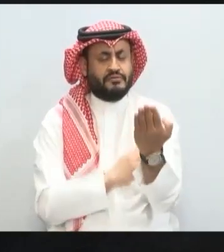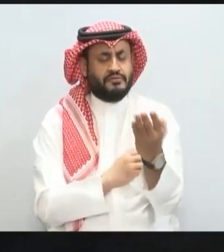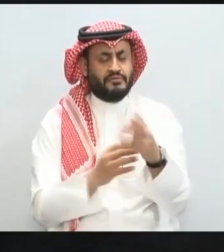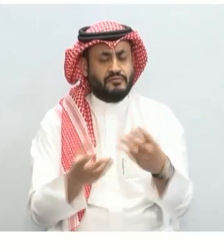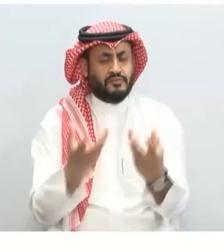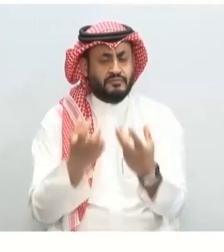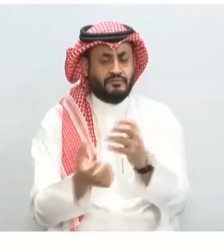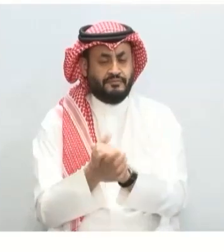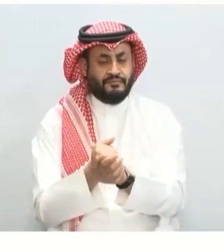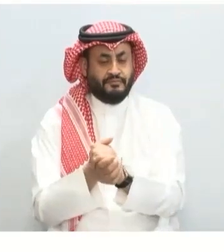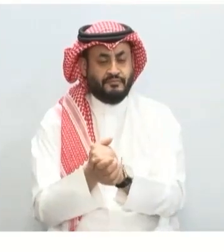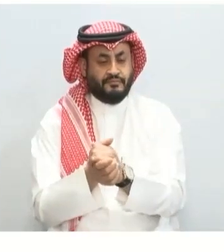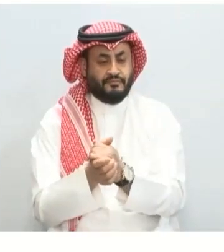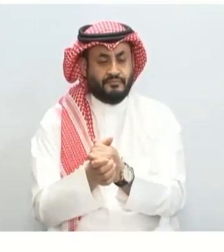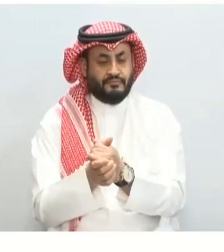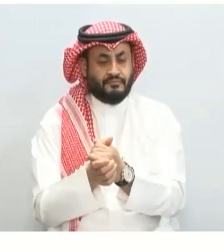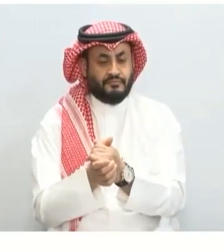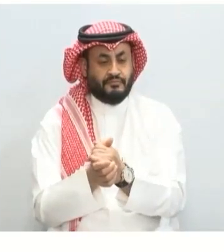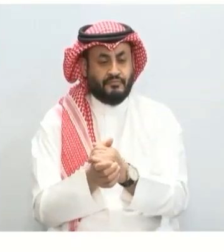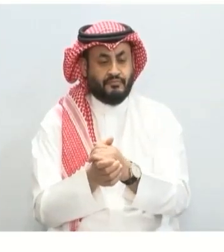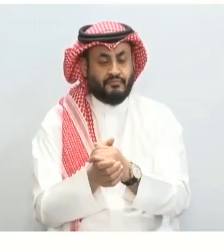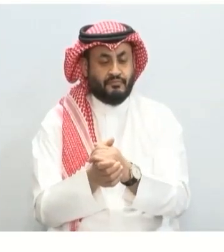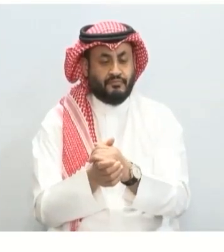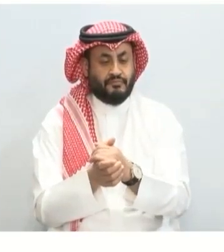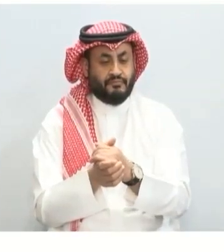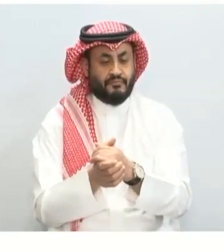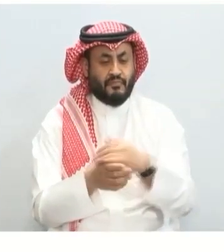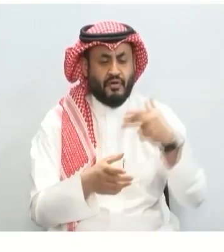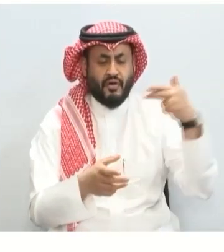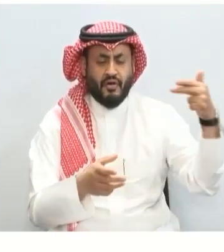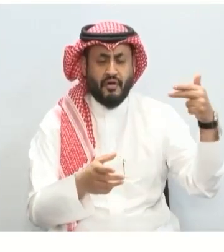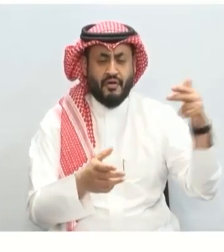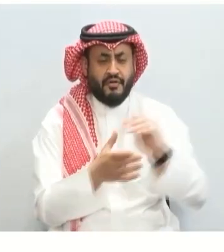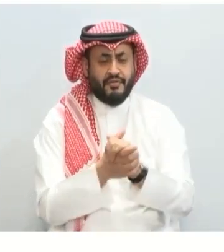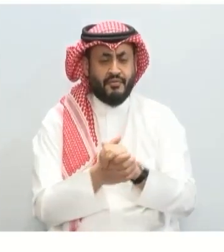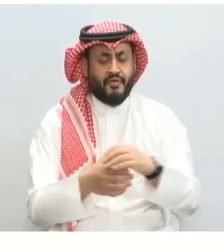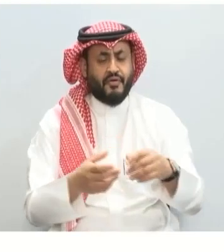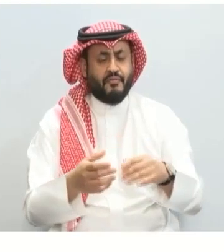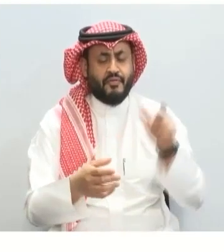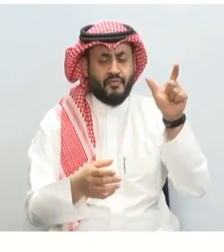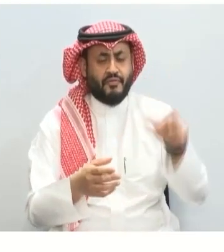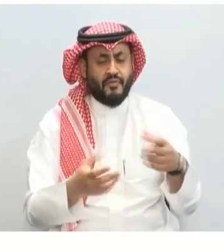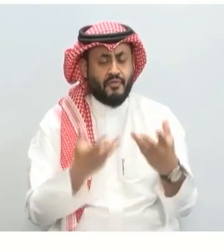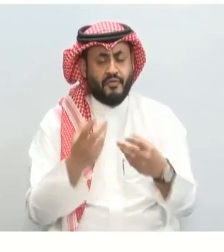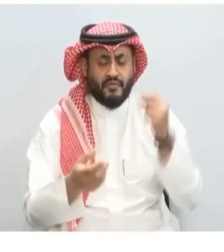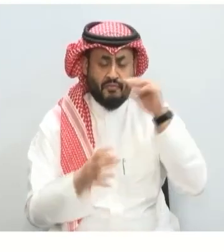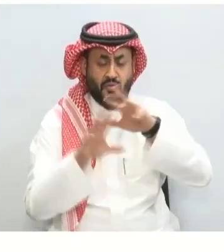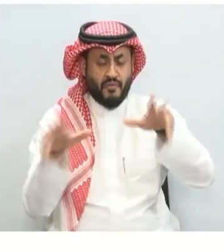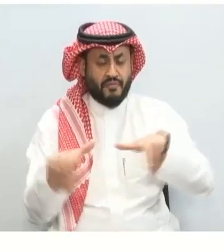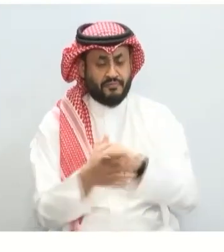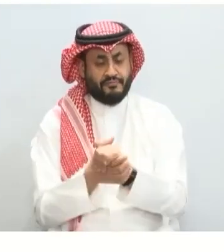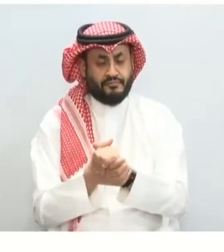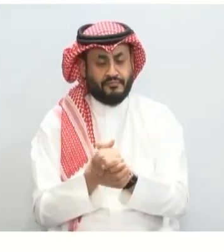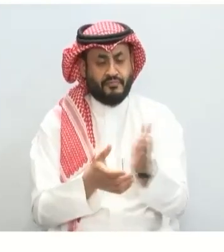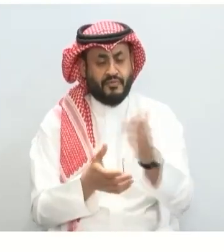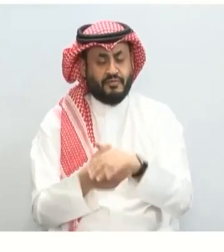for cooking. Again, in the Western world, France is famous for its cooking and great chefs. The second question, what does